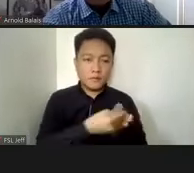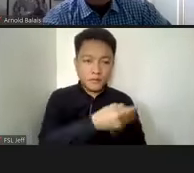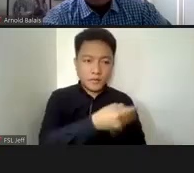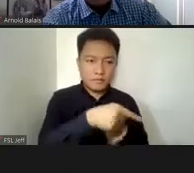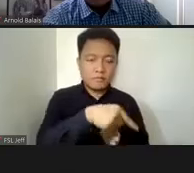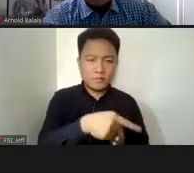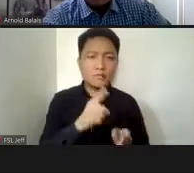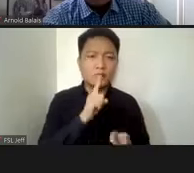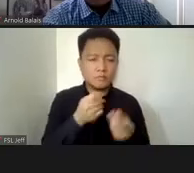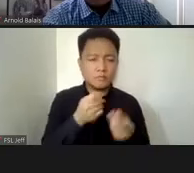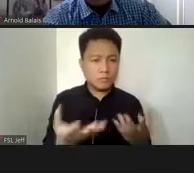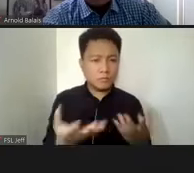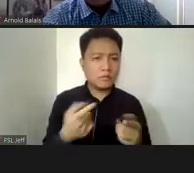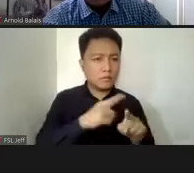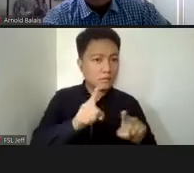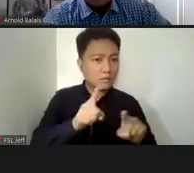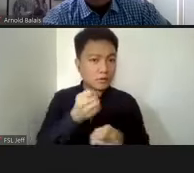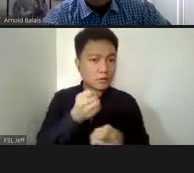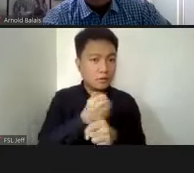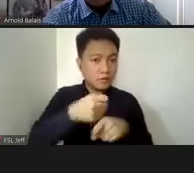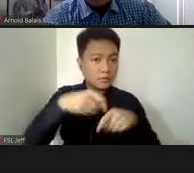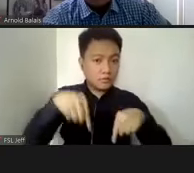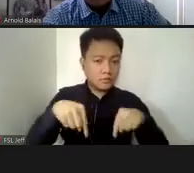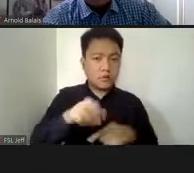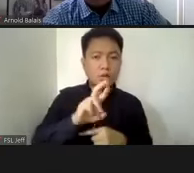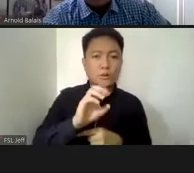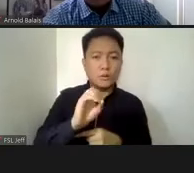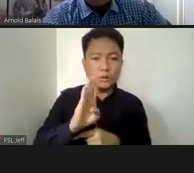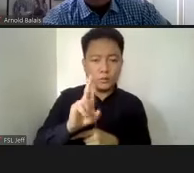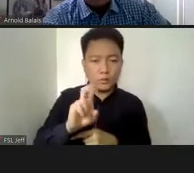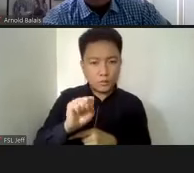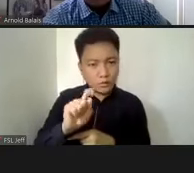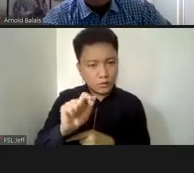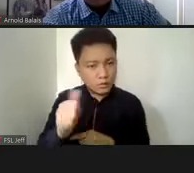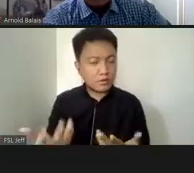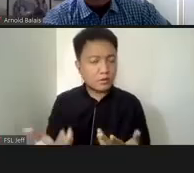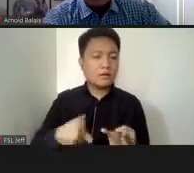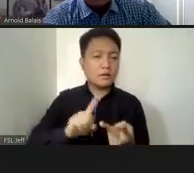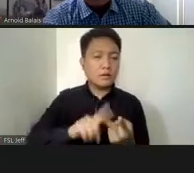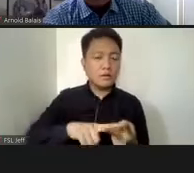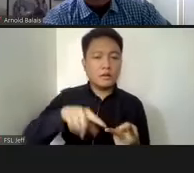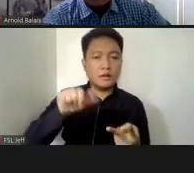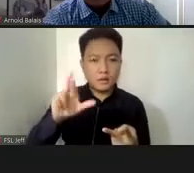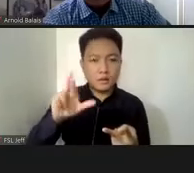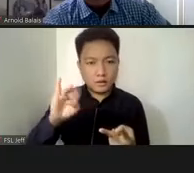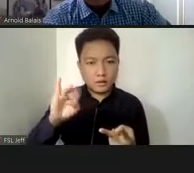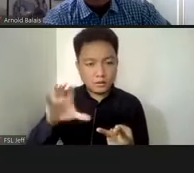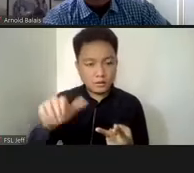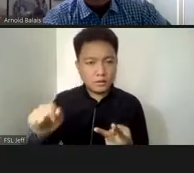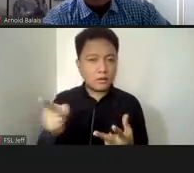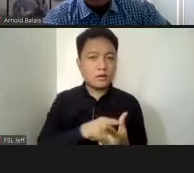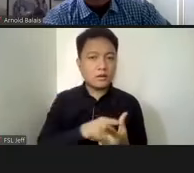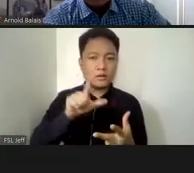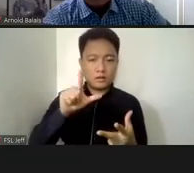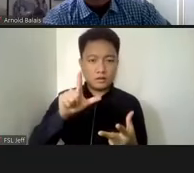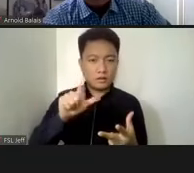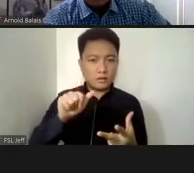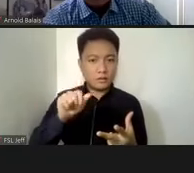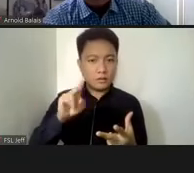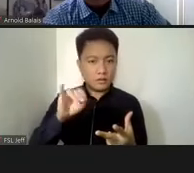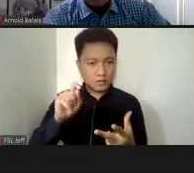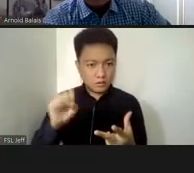Arabica. And when I started in the coffee industry in 2006,